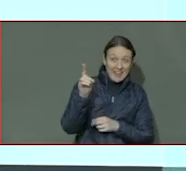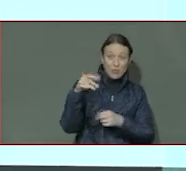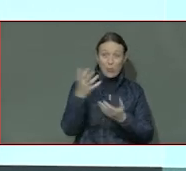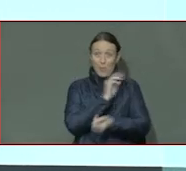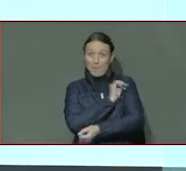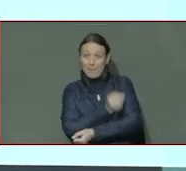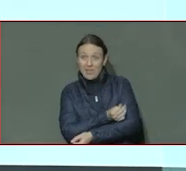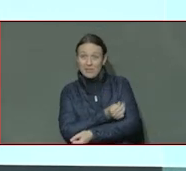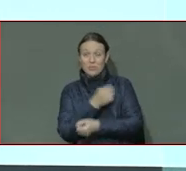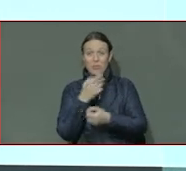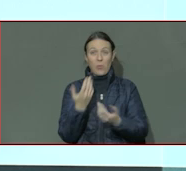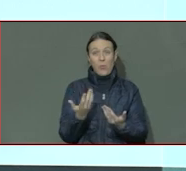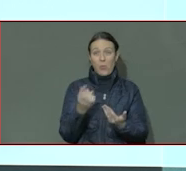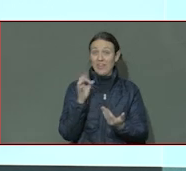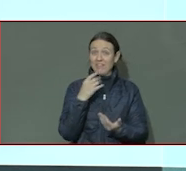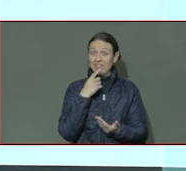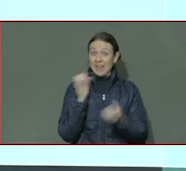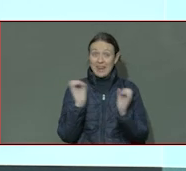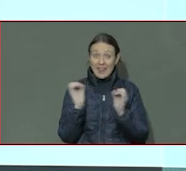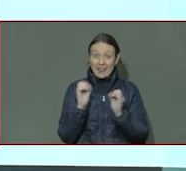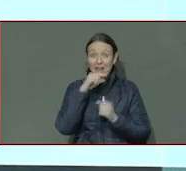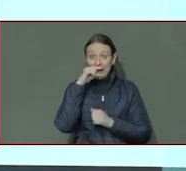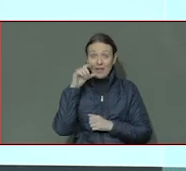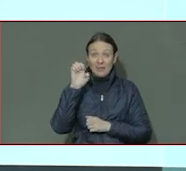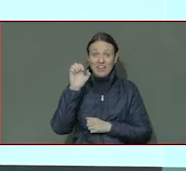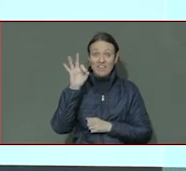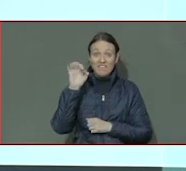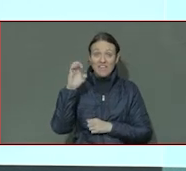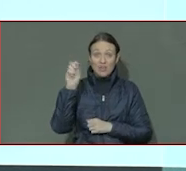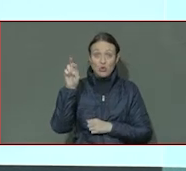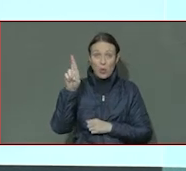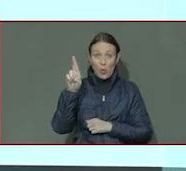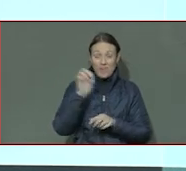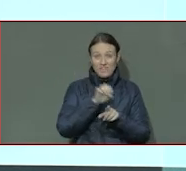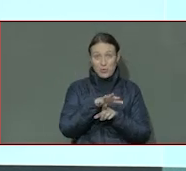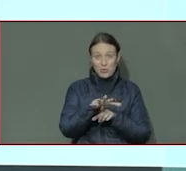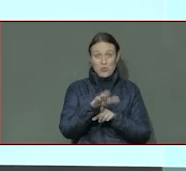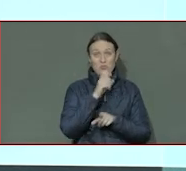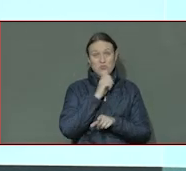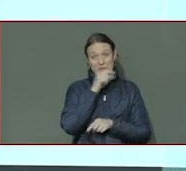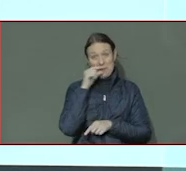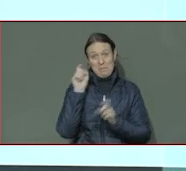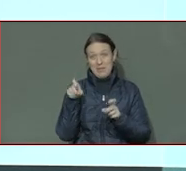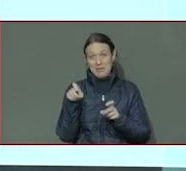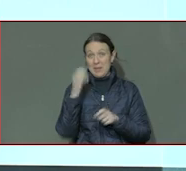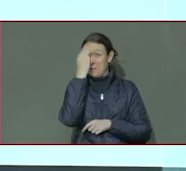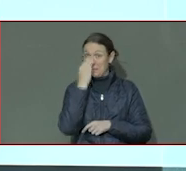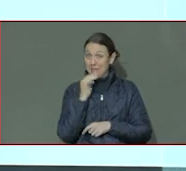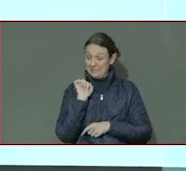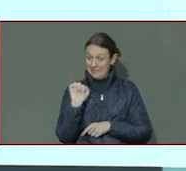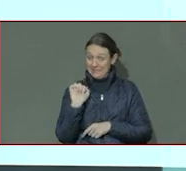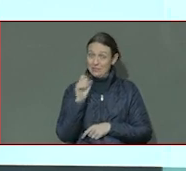state, it's to the effector. But you must use the picture they give you or the example they give you. You can't use your own.